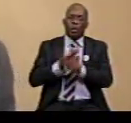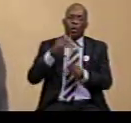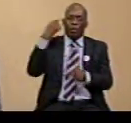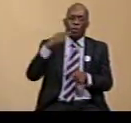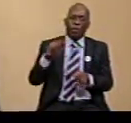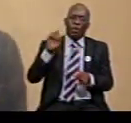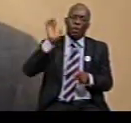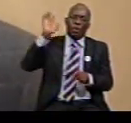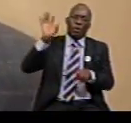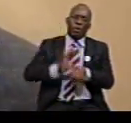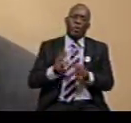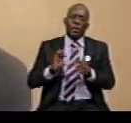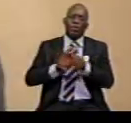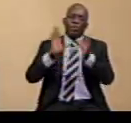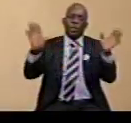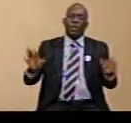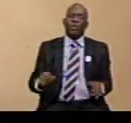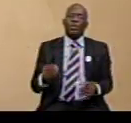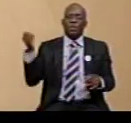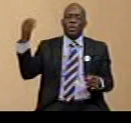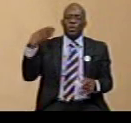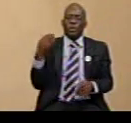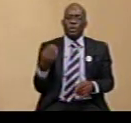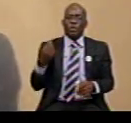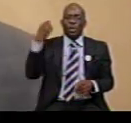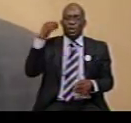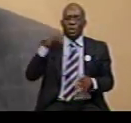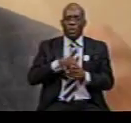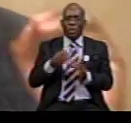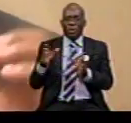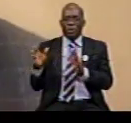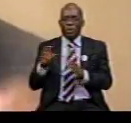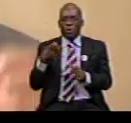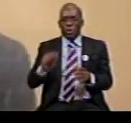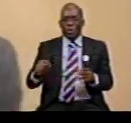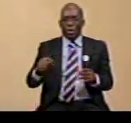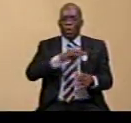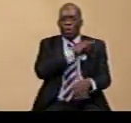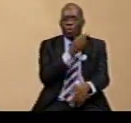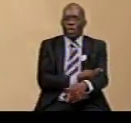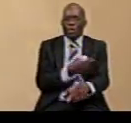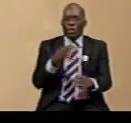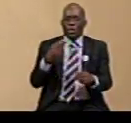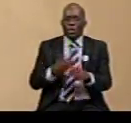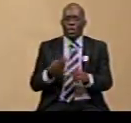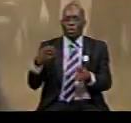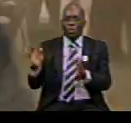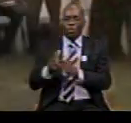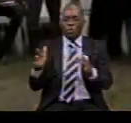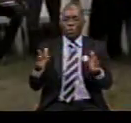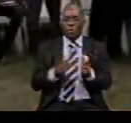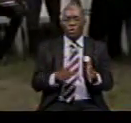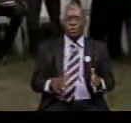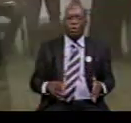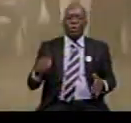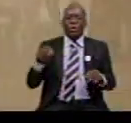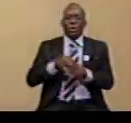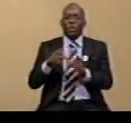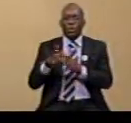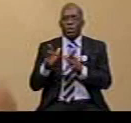grace from heaven in the mighty name of Jesus Christ. In Jesus' name we pray. We are going to